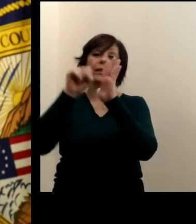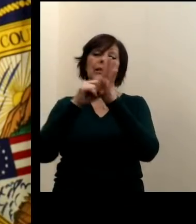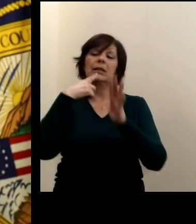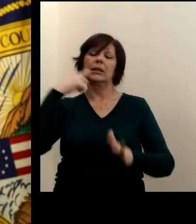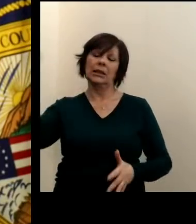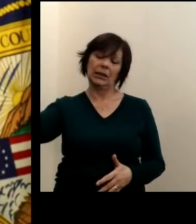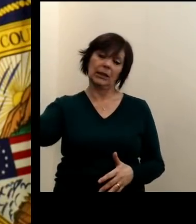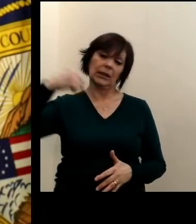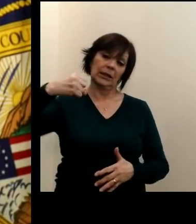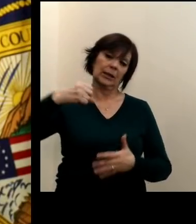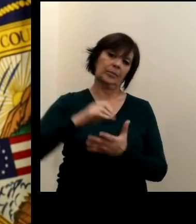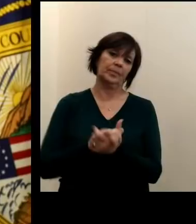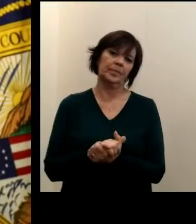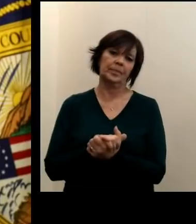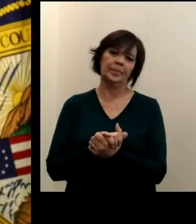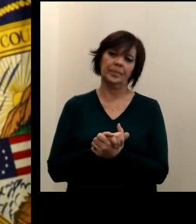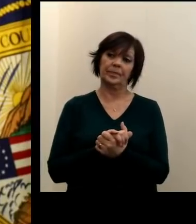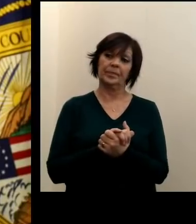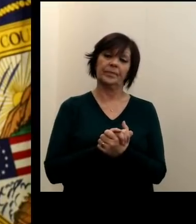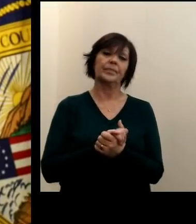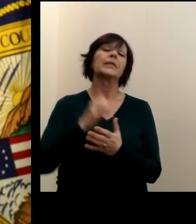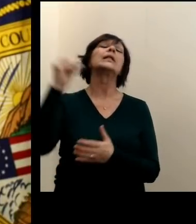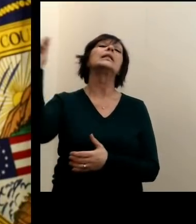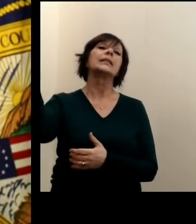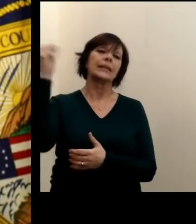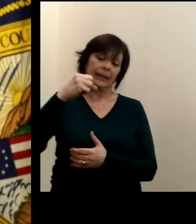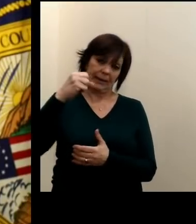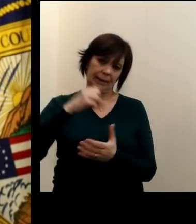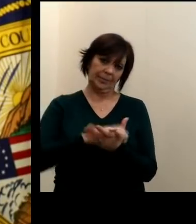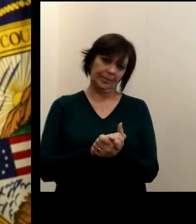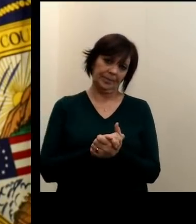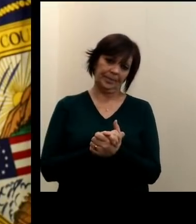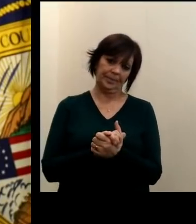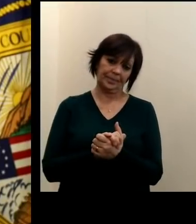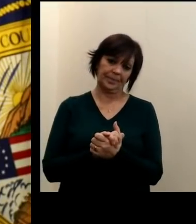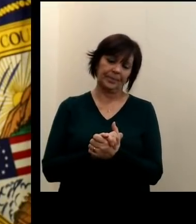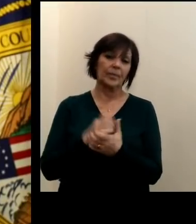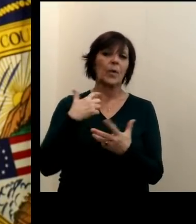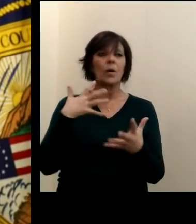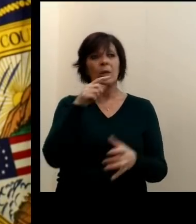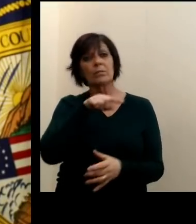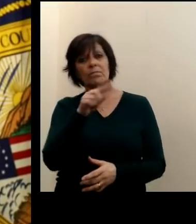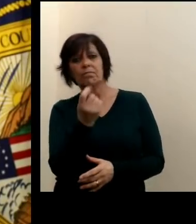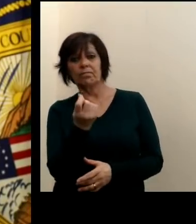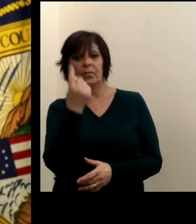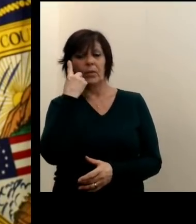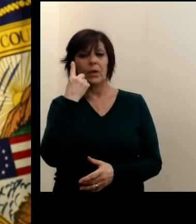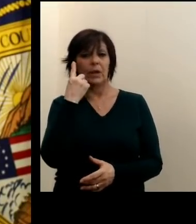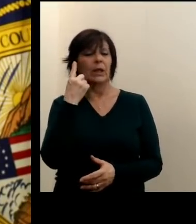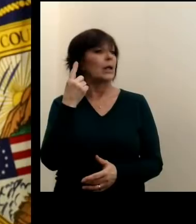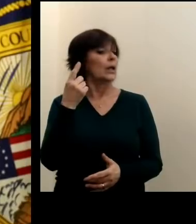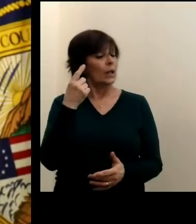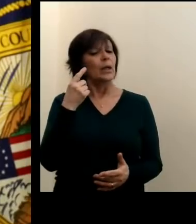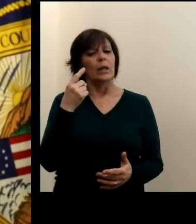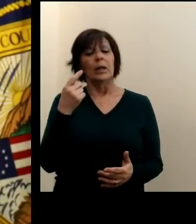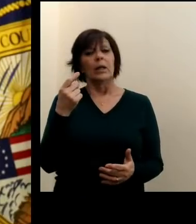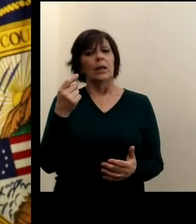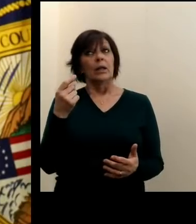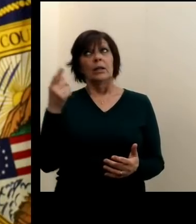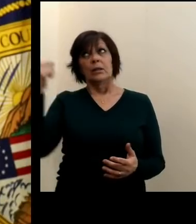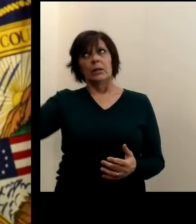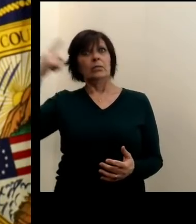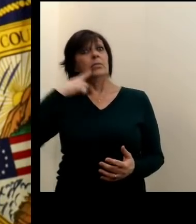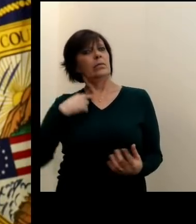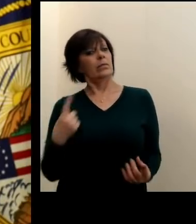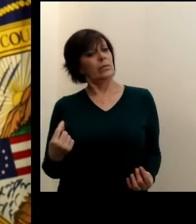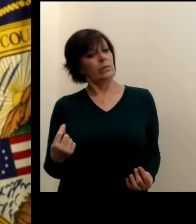do not have vaccine? And their answer was yes. So I want people to understand we are taking our orders from New